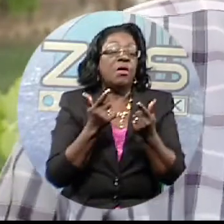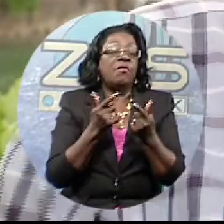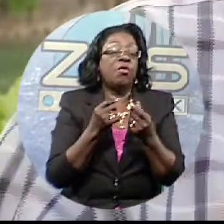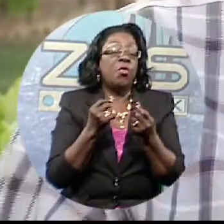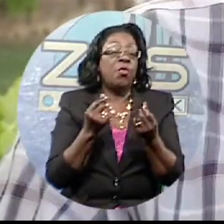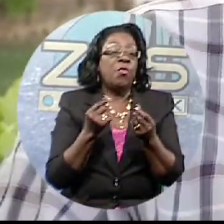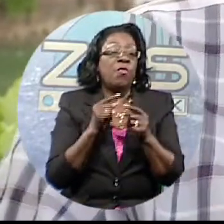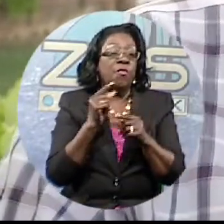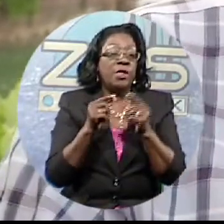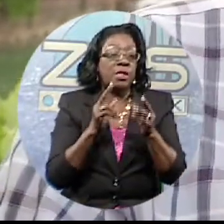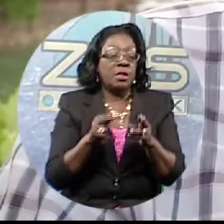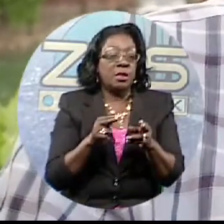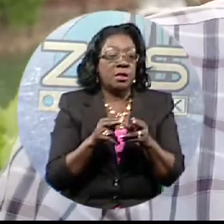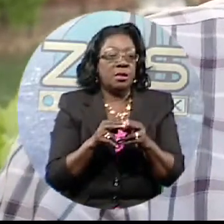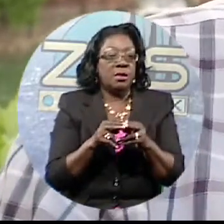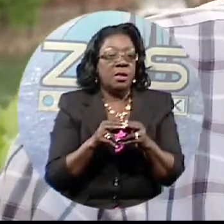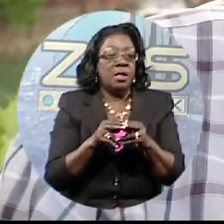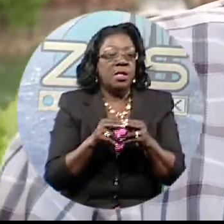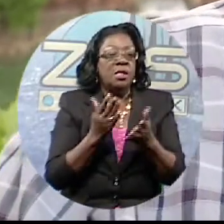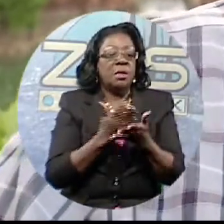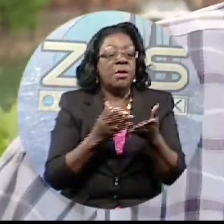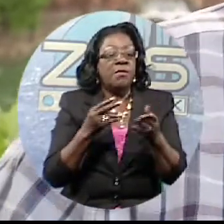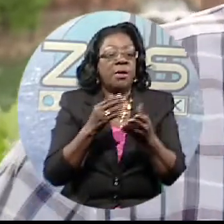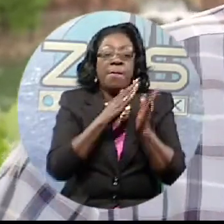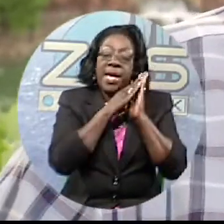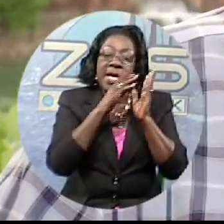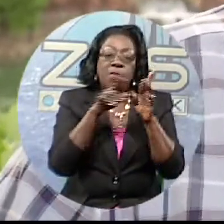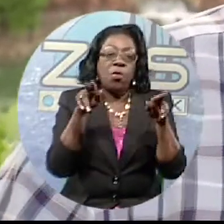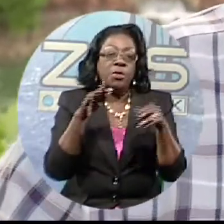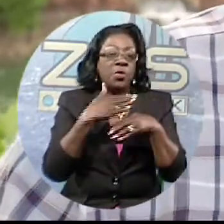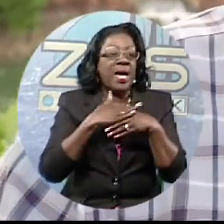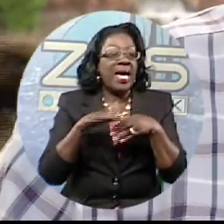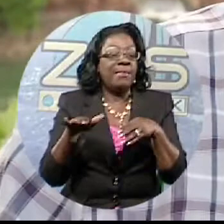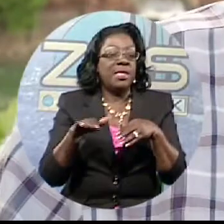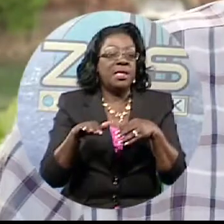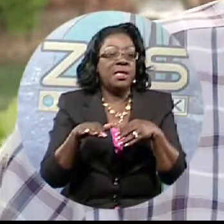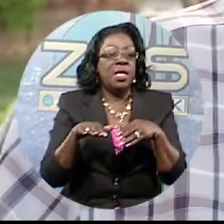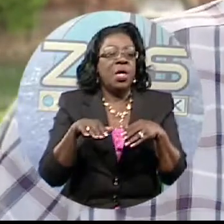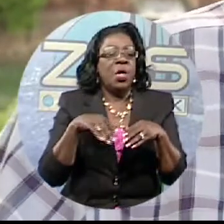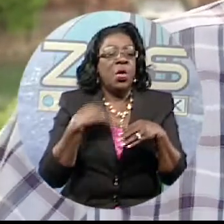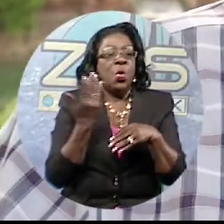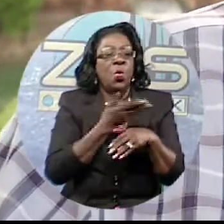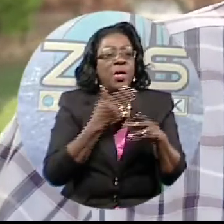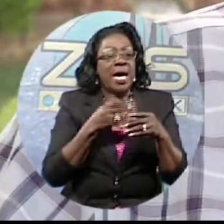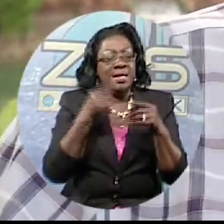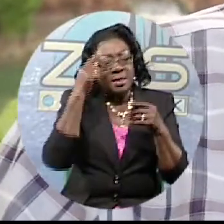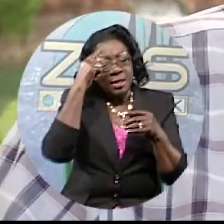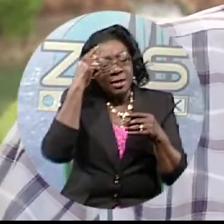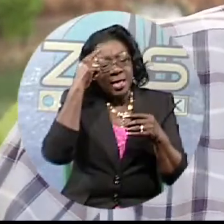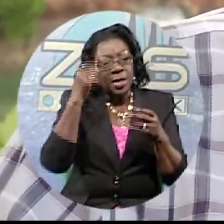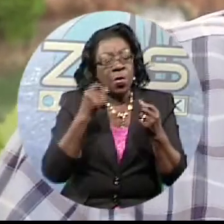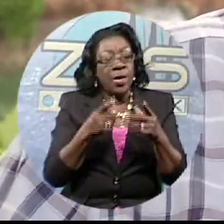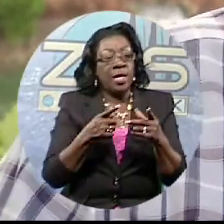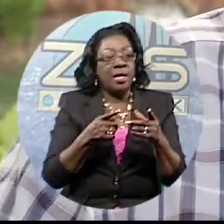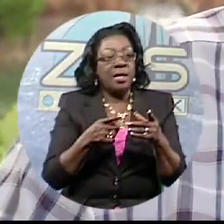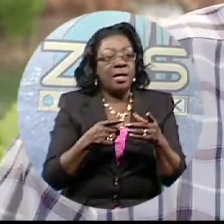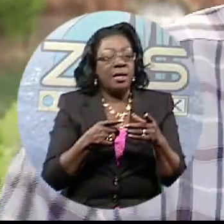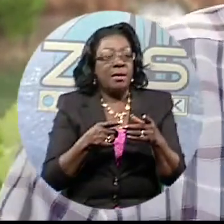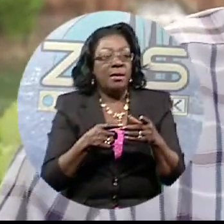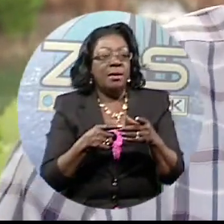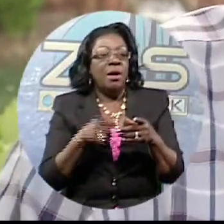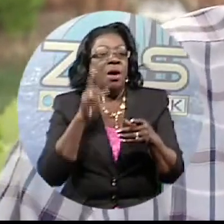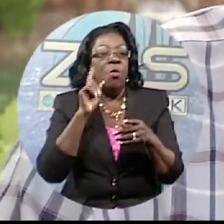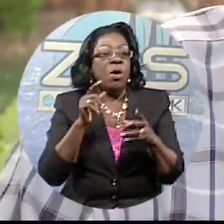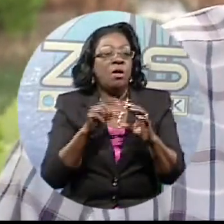overnight. The ballrooms were sitting empty. We had to be nimble. We couldn't just throw in the towel. And one